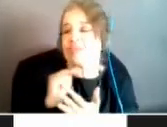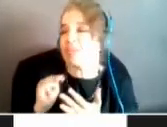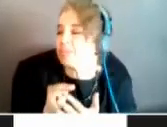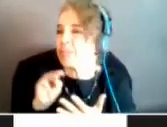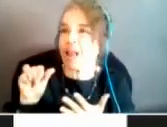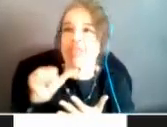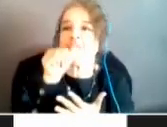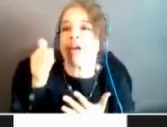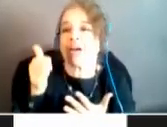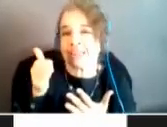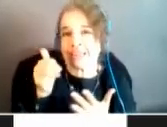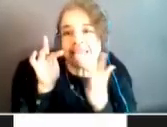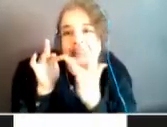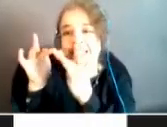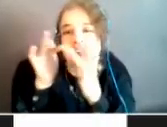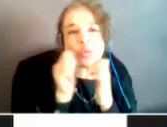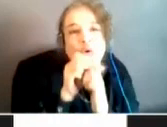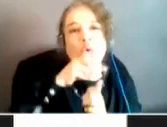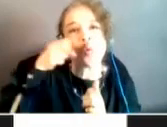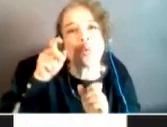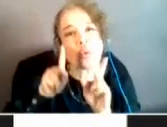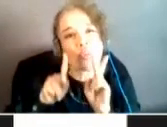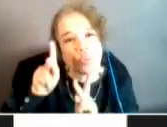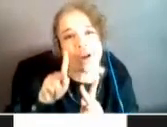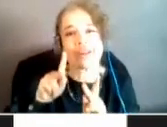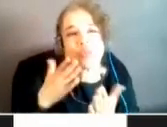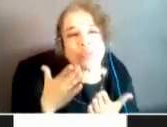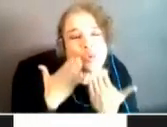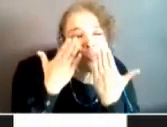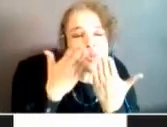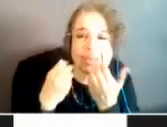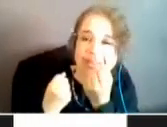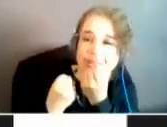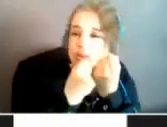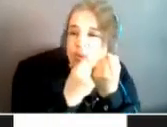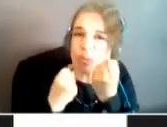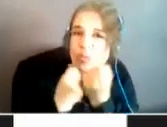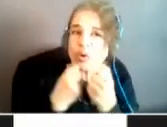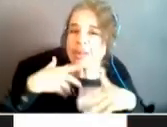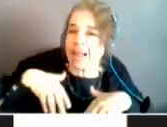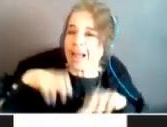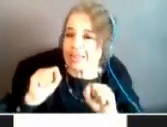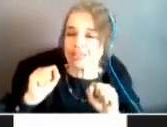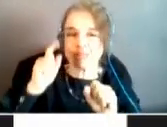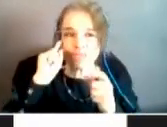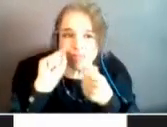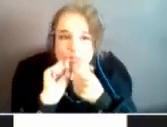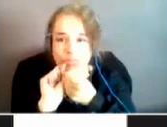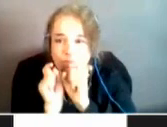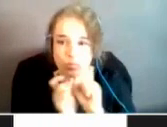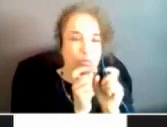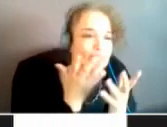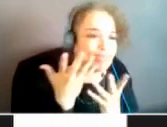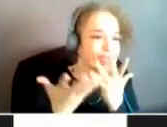know, others who have contact with older people to, you know, provide support so that we can adapt, we can adjust